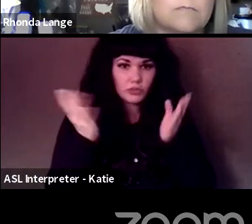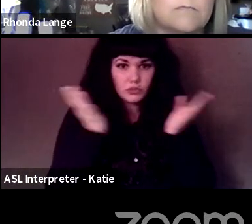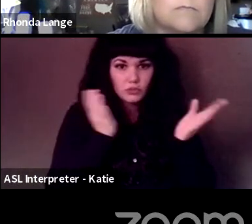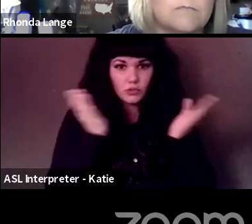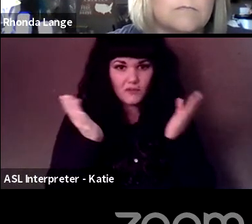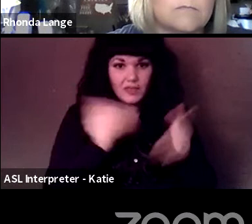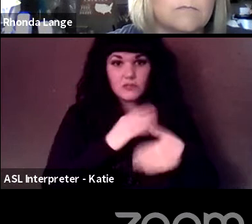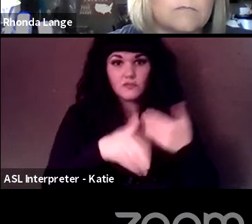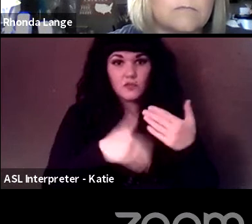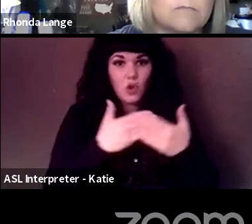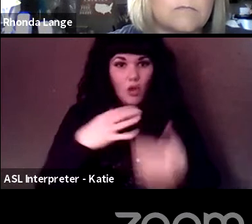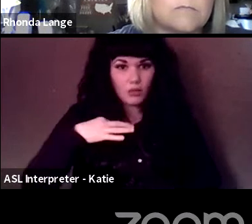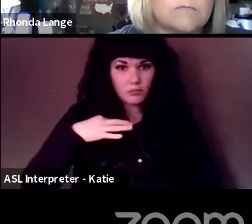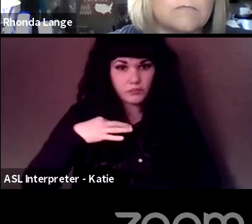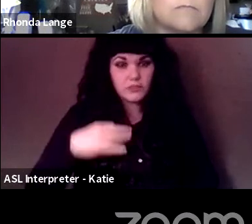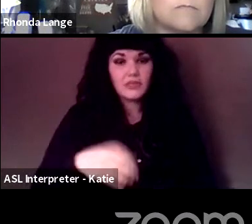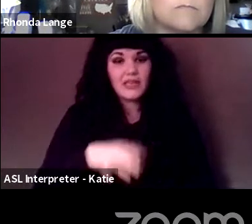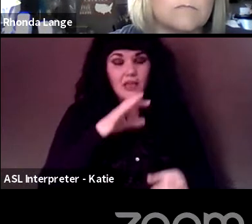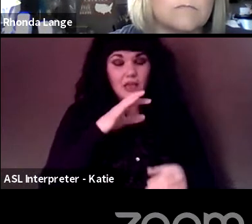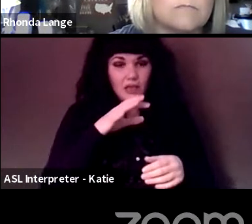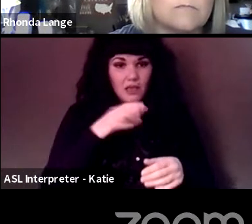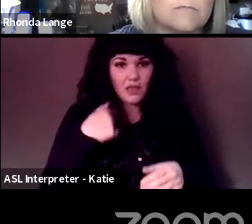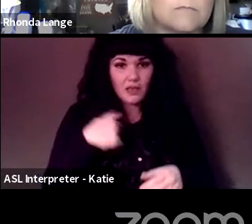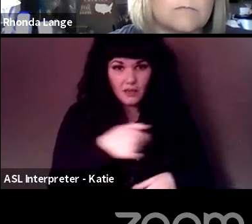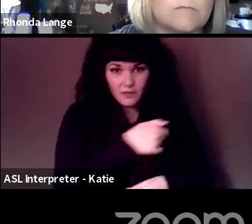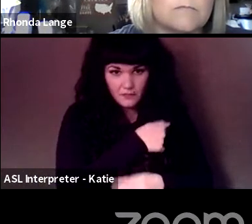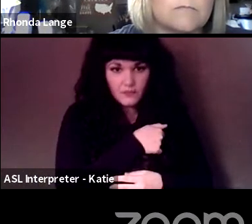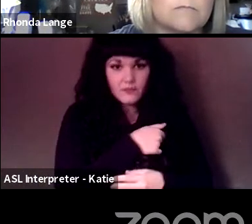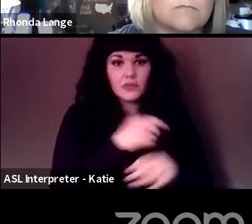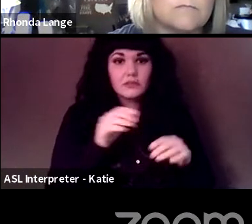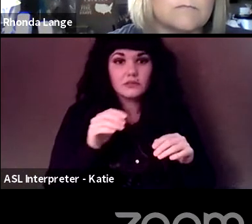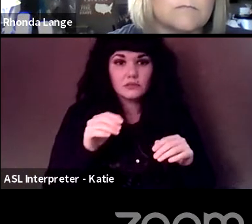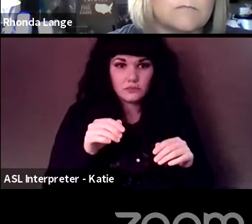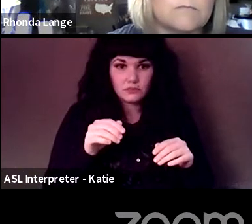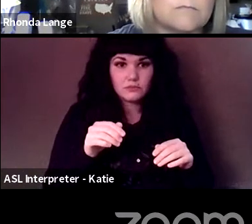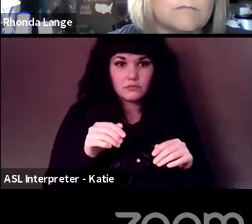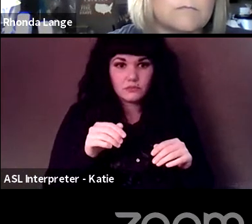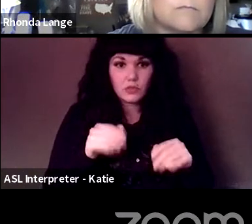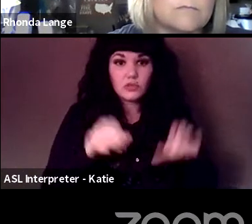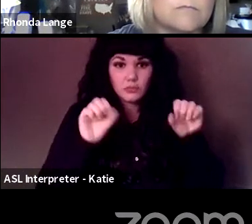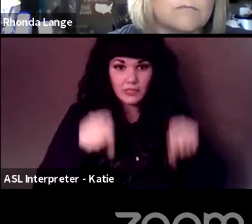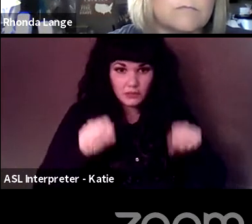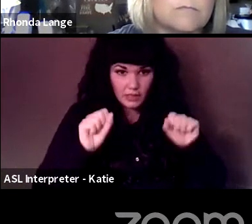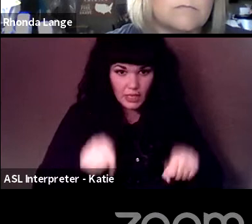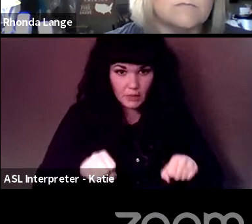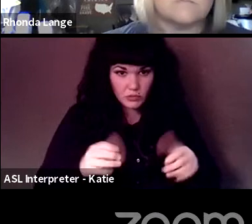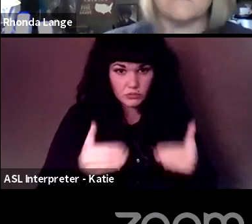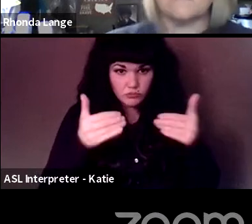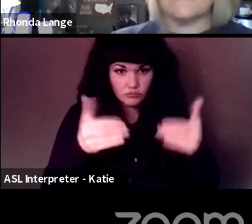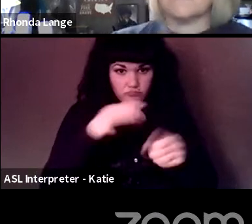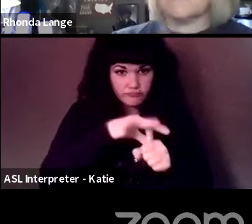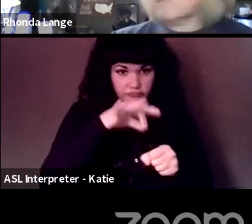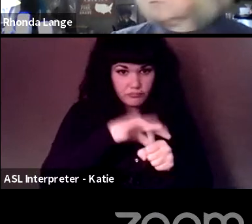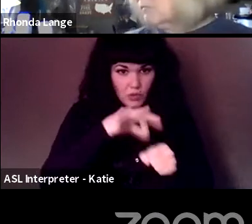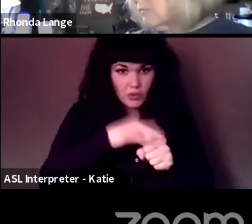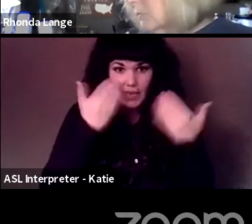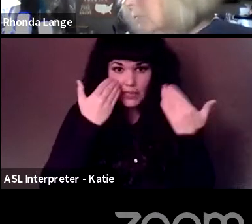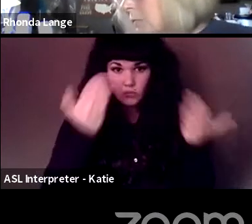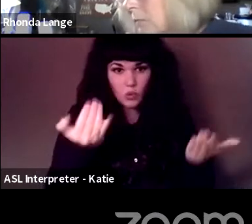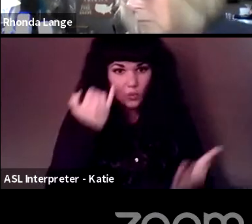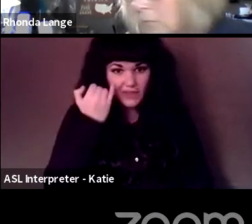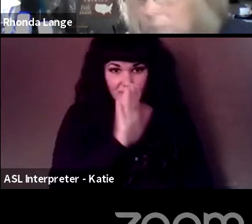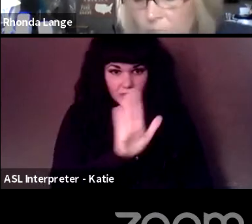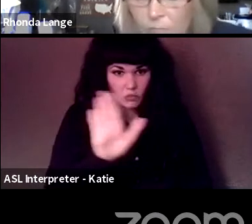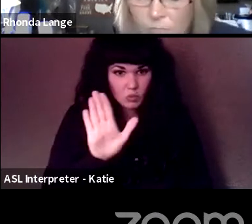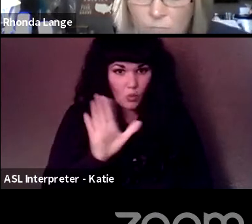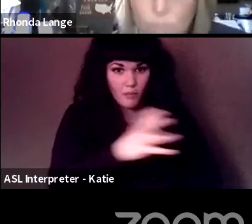able to do so and to reach out to everyone. I'm not sure if it's on your power or if it's something that you can consider,